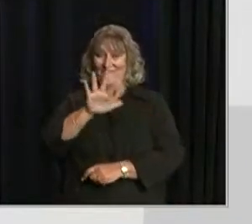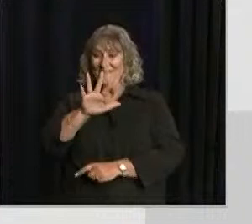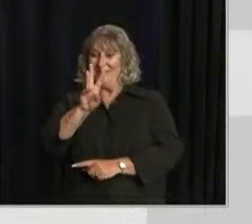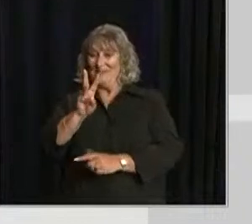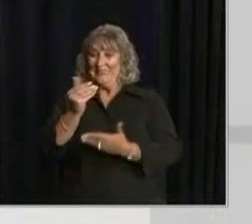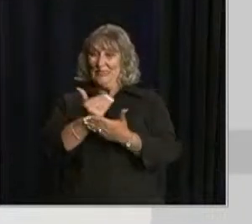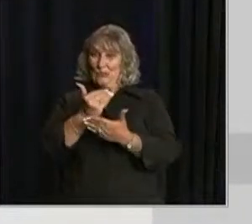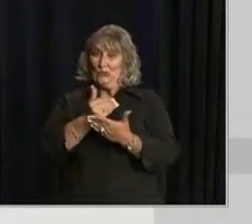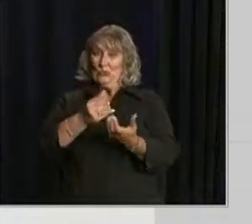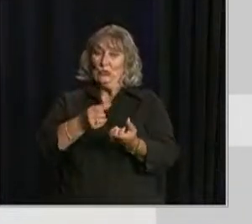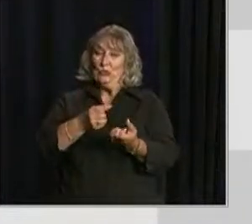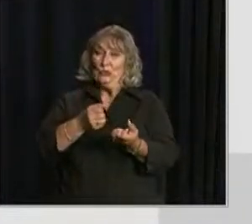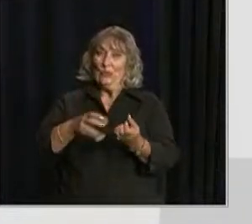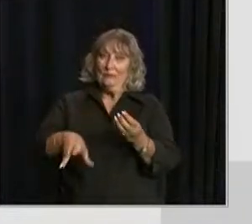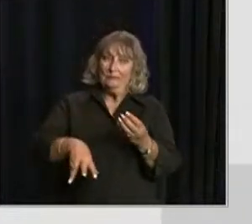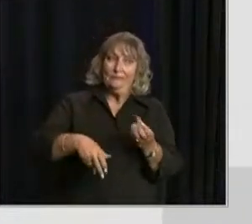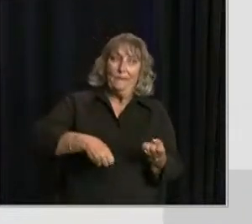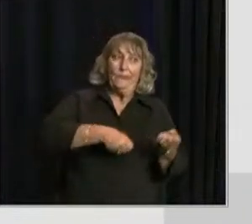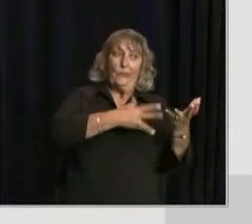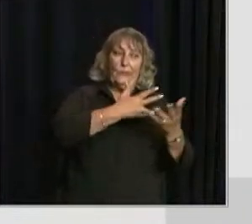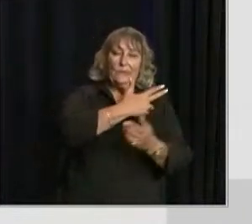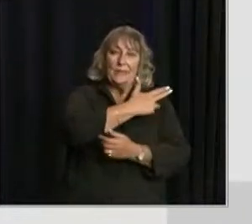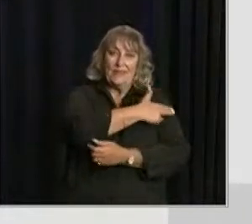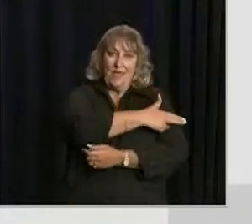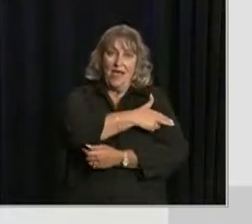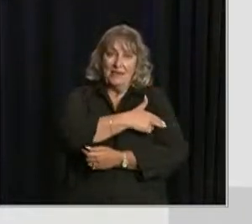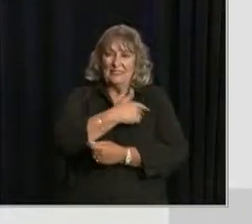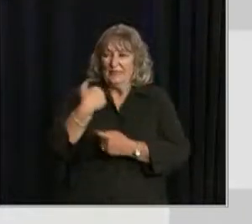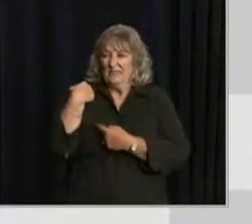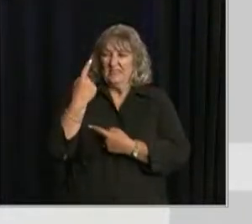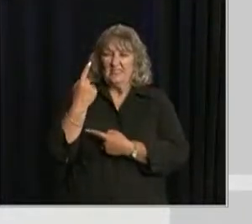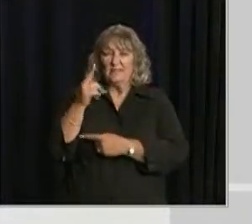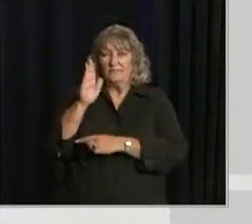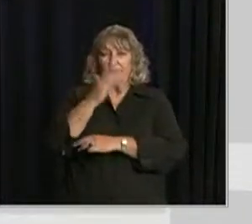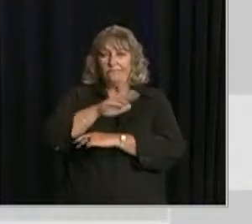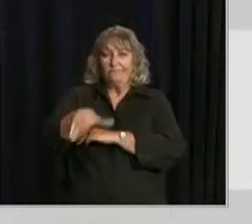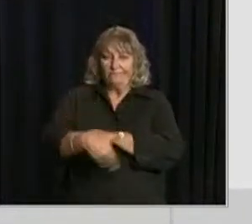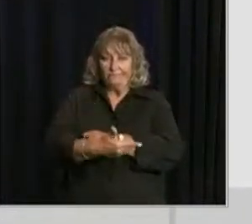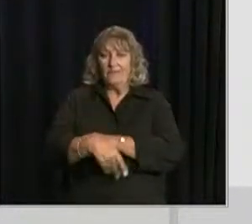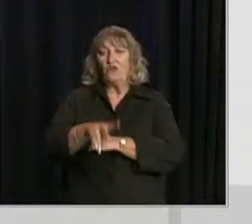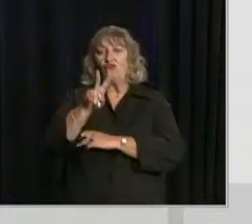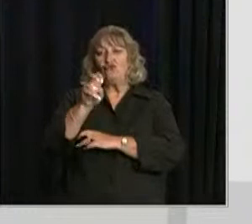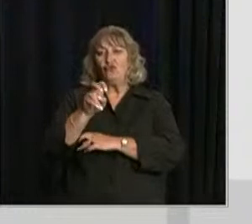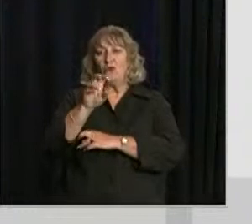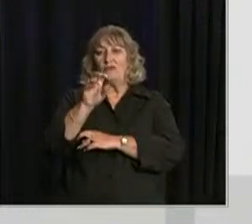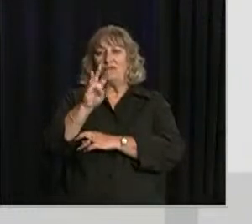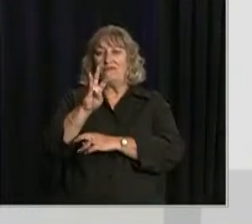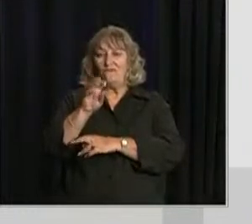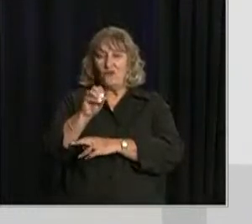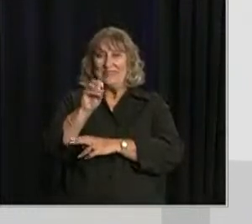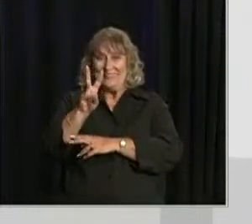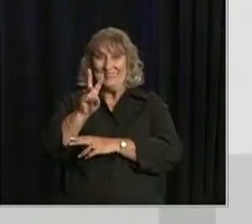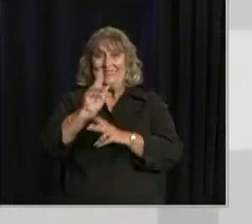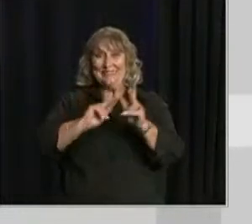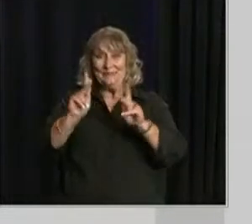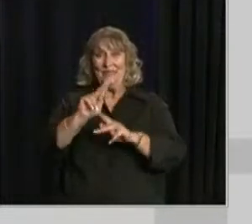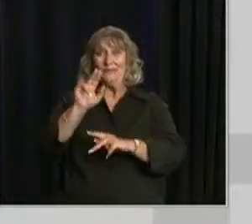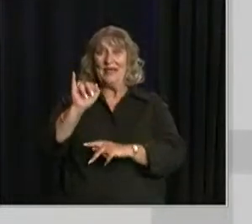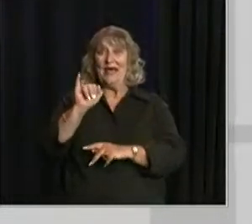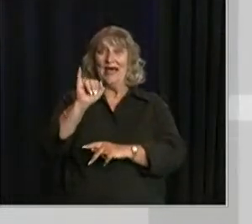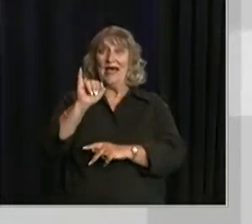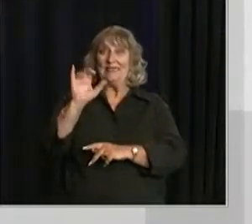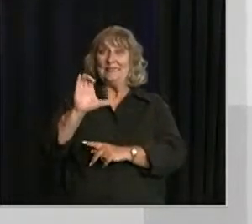admissions for COVID-19 within the last 24 hours. 206 folks are in the ICU, and 100 are on